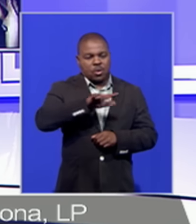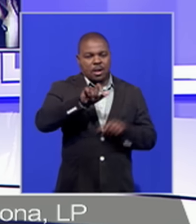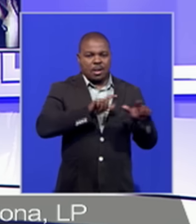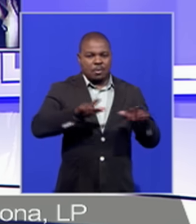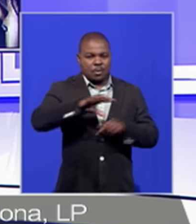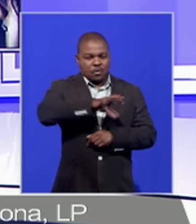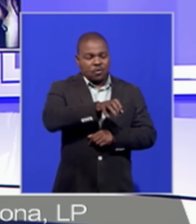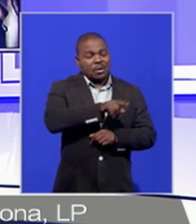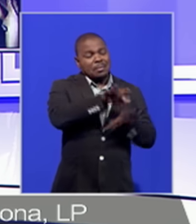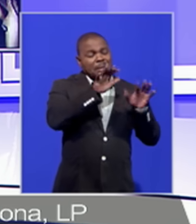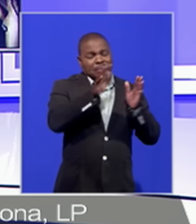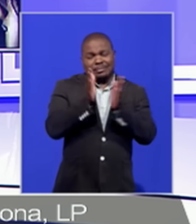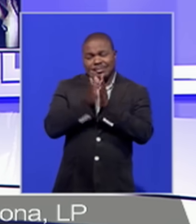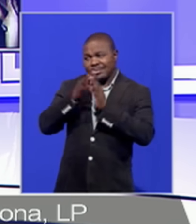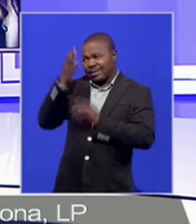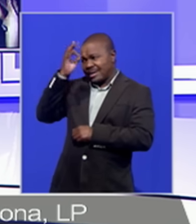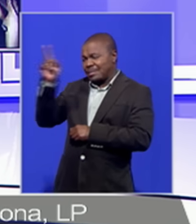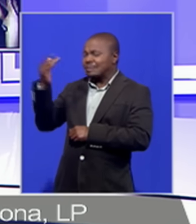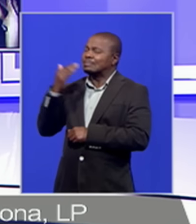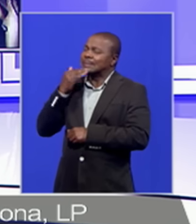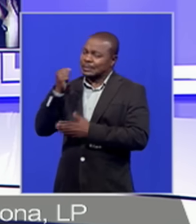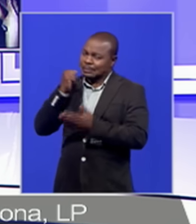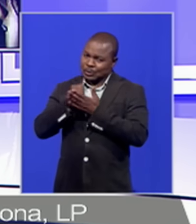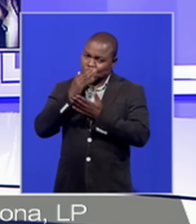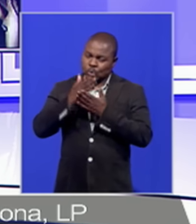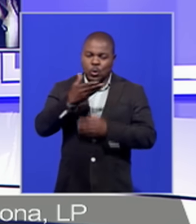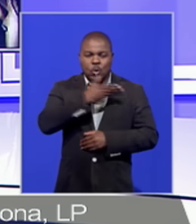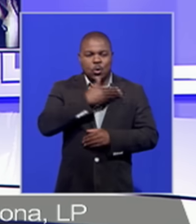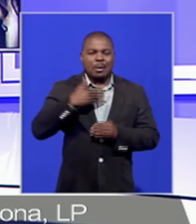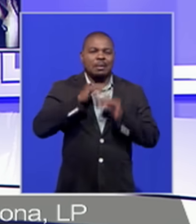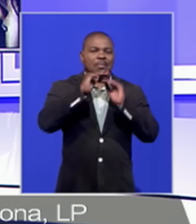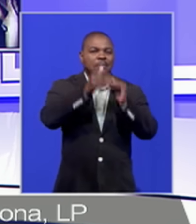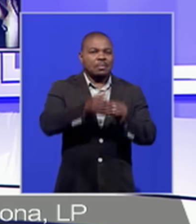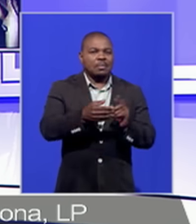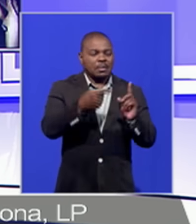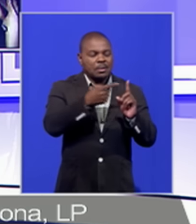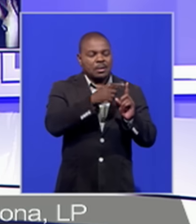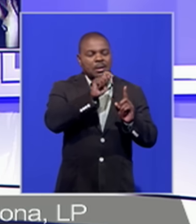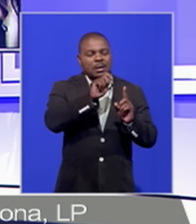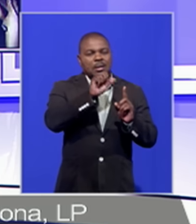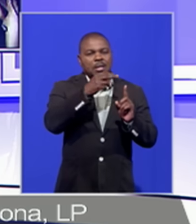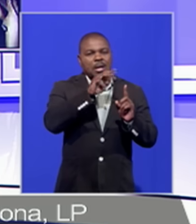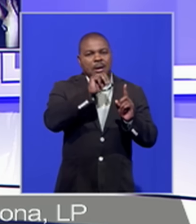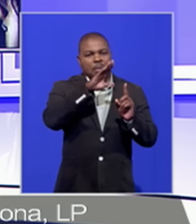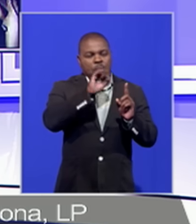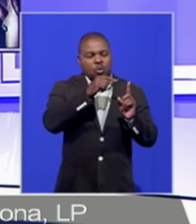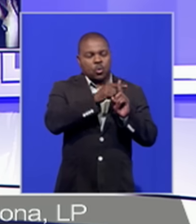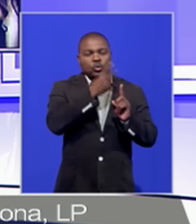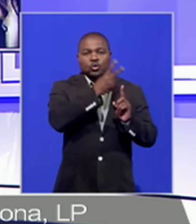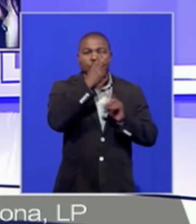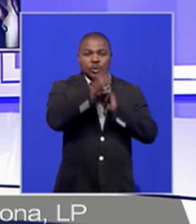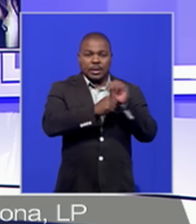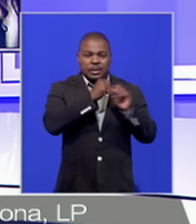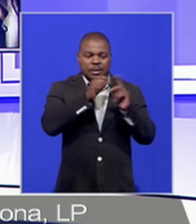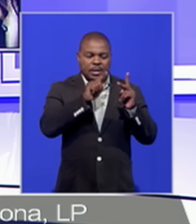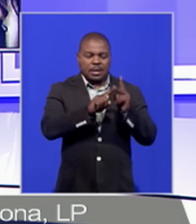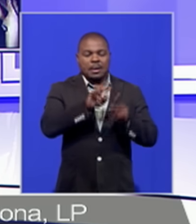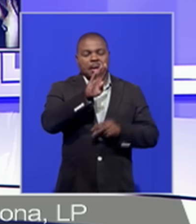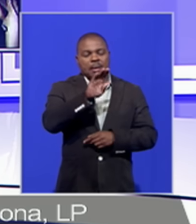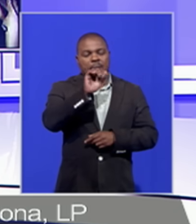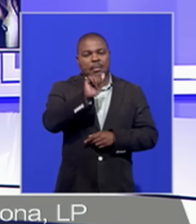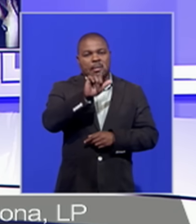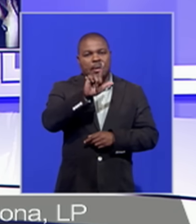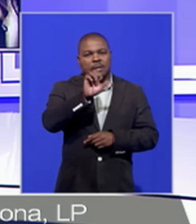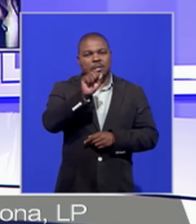dira boipeeletšo go mmušo go netefatša tšhireletšo ya basadi. Tshiamo Moramaga wa mengwaga e 22 le Baleseng Moramaga wa